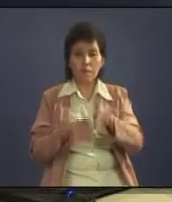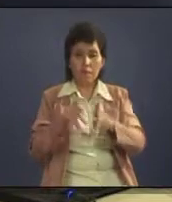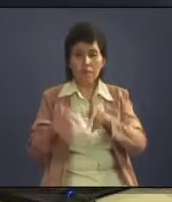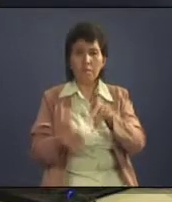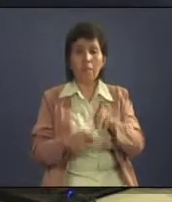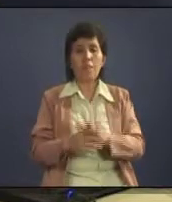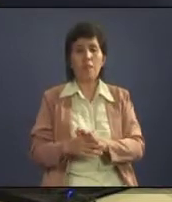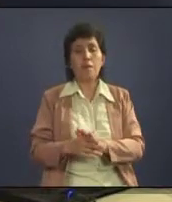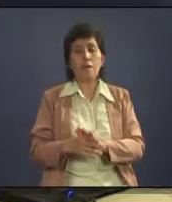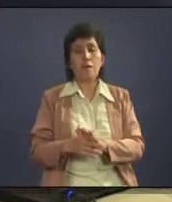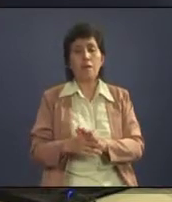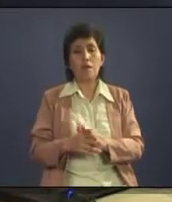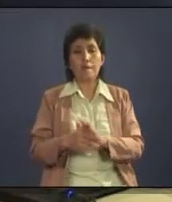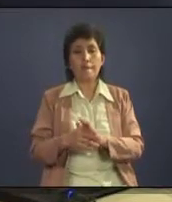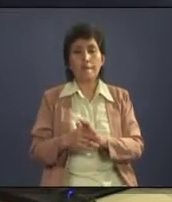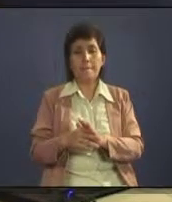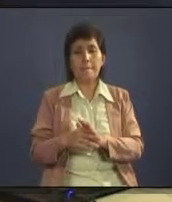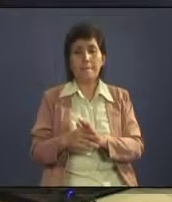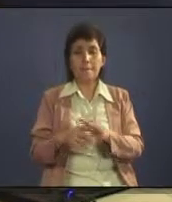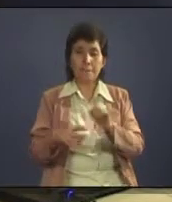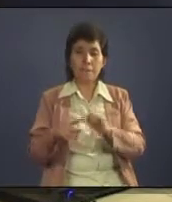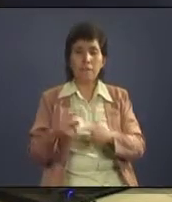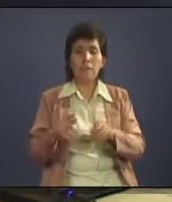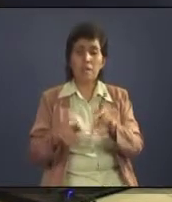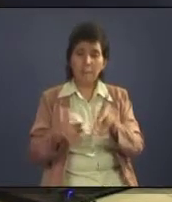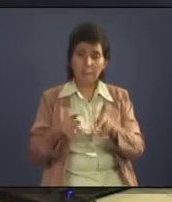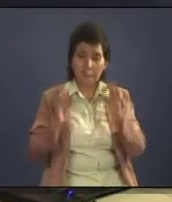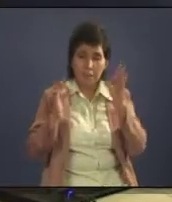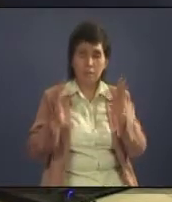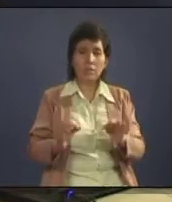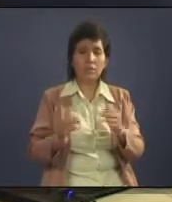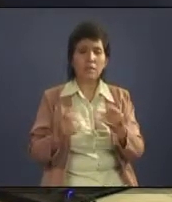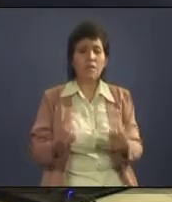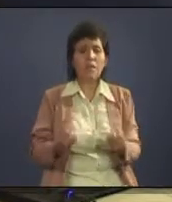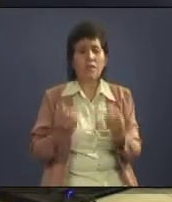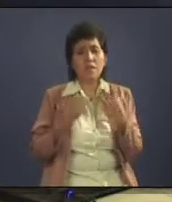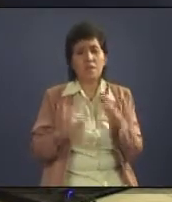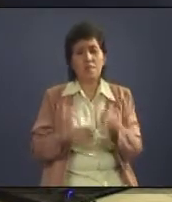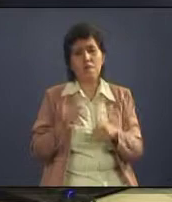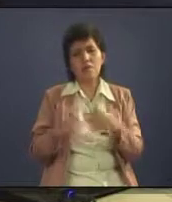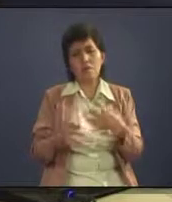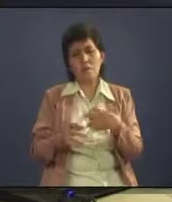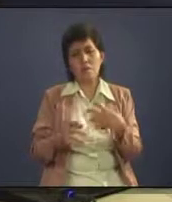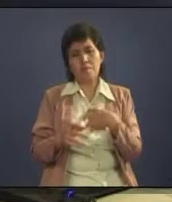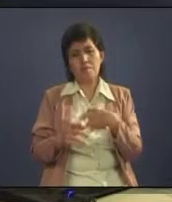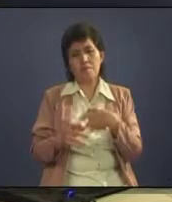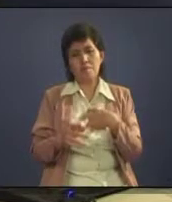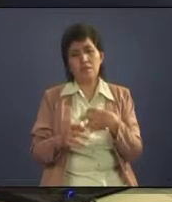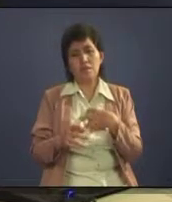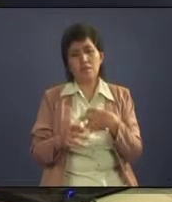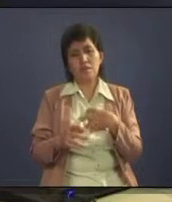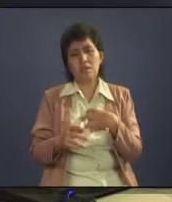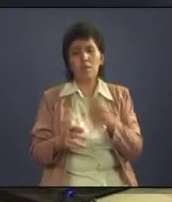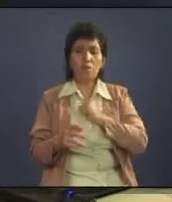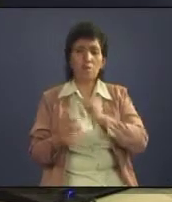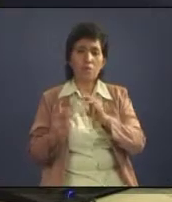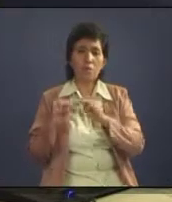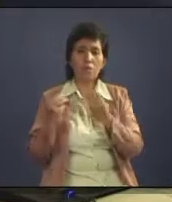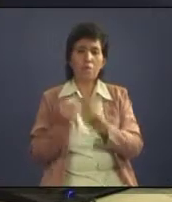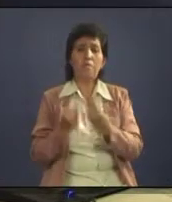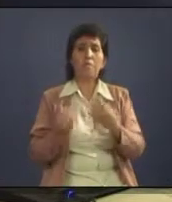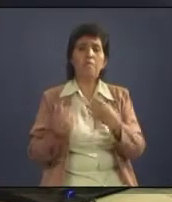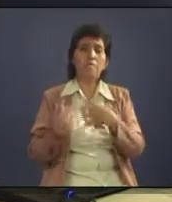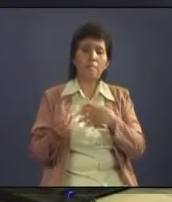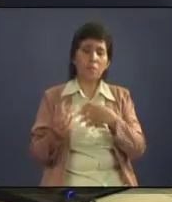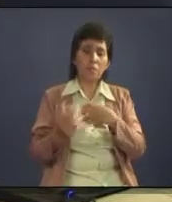population. So the question is, right now till today, many people have complained, even their own society